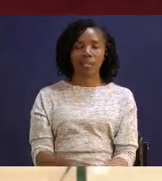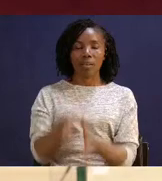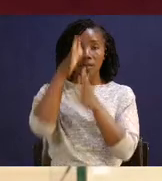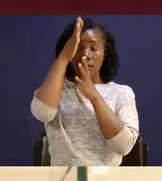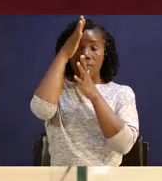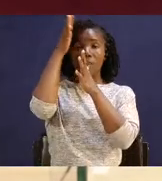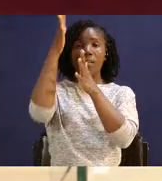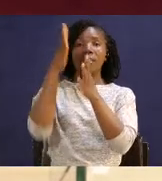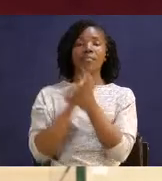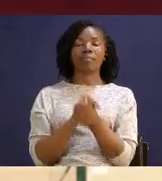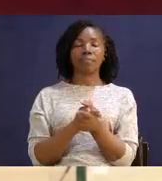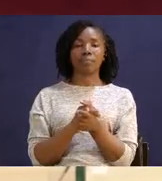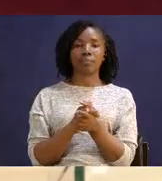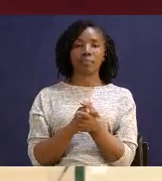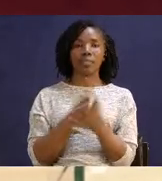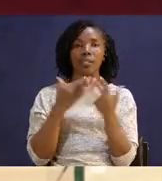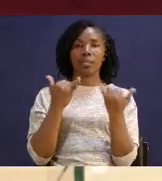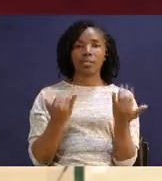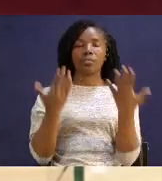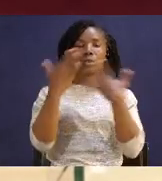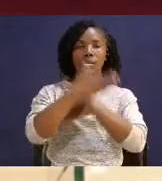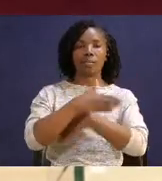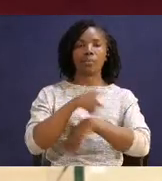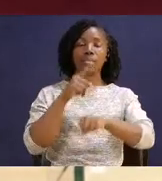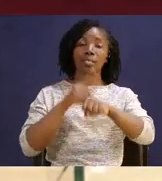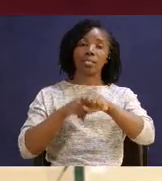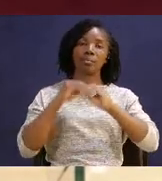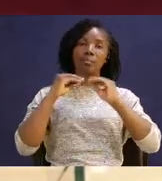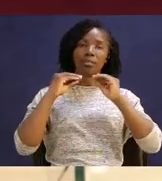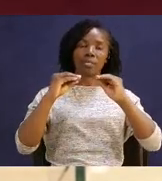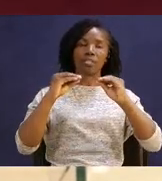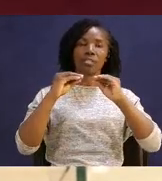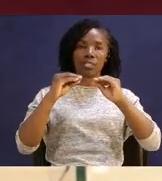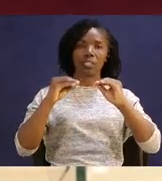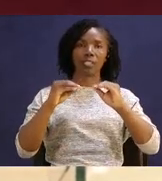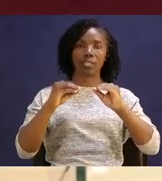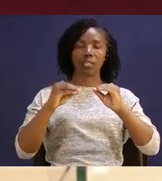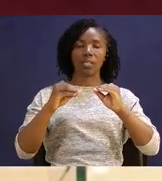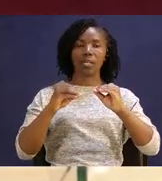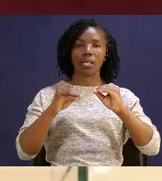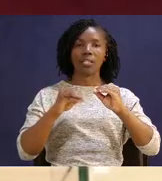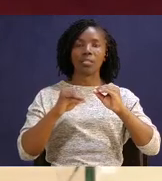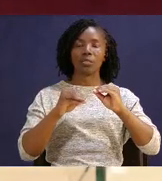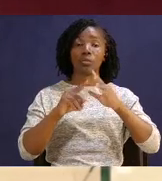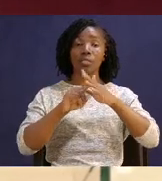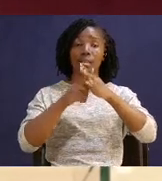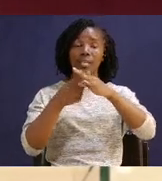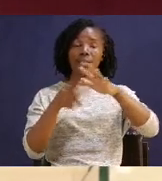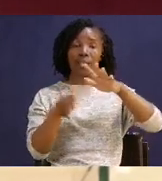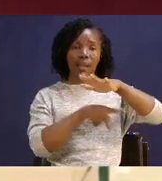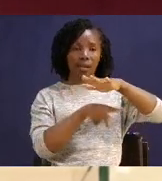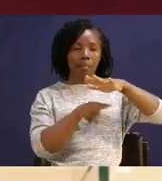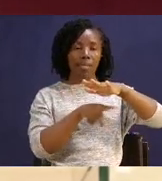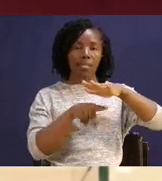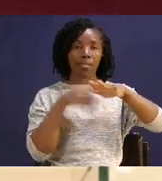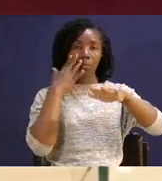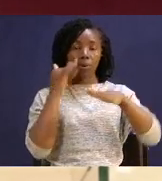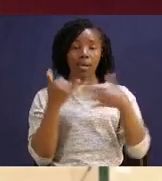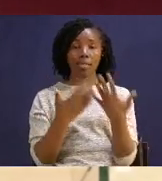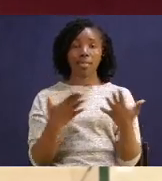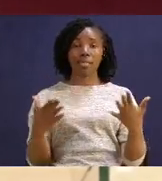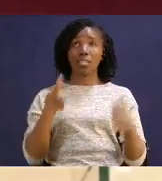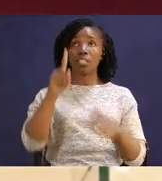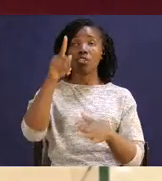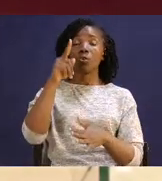Father, tonight was just a moment to teach, to lay a foundation, because the things you're about to do for us